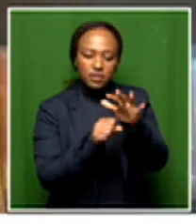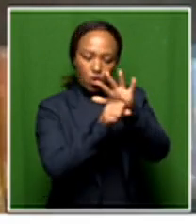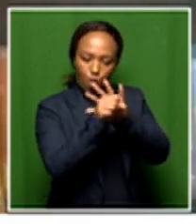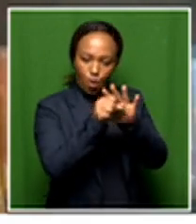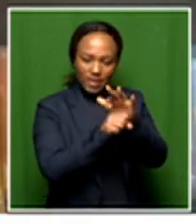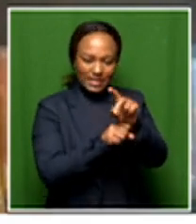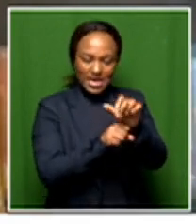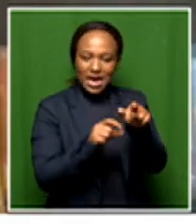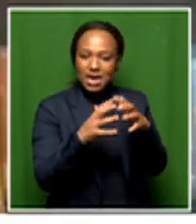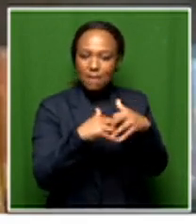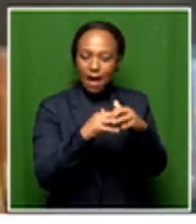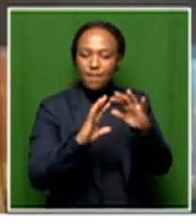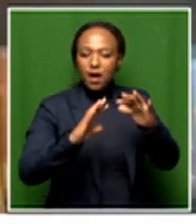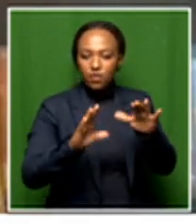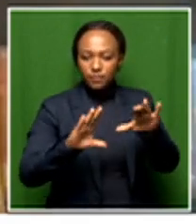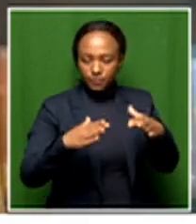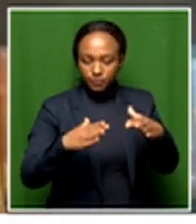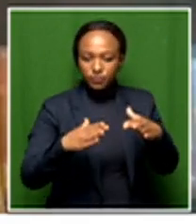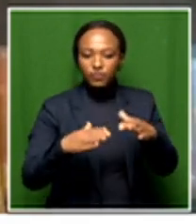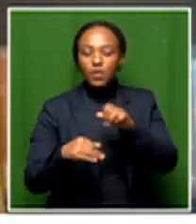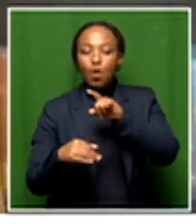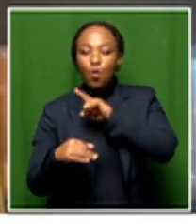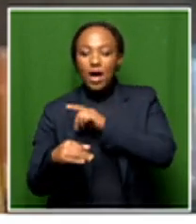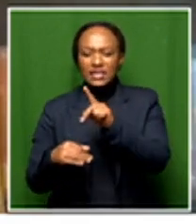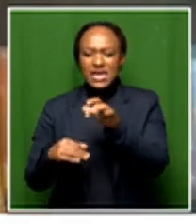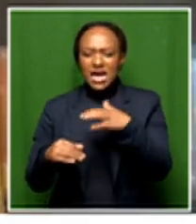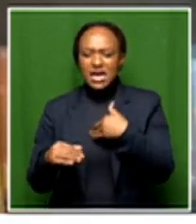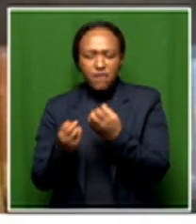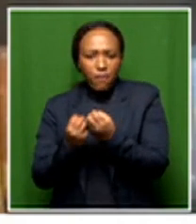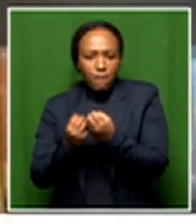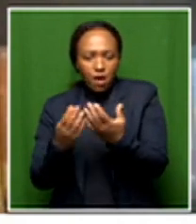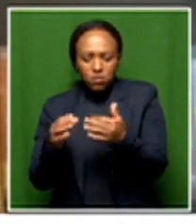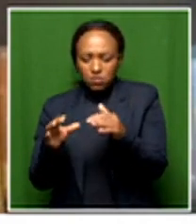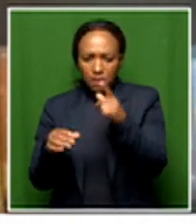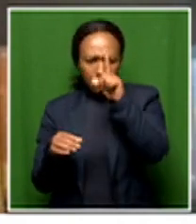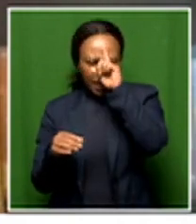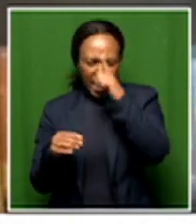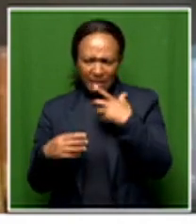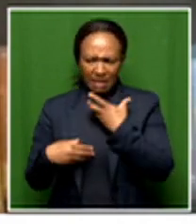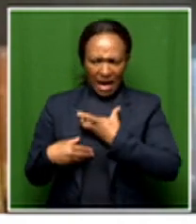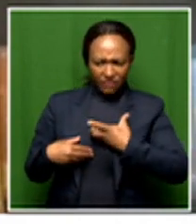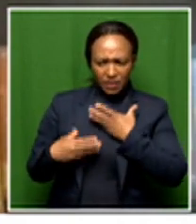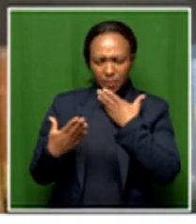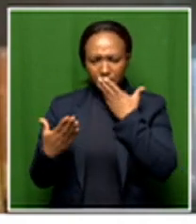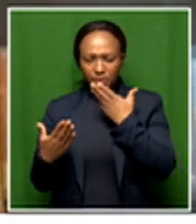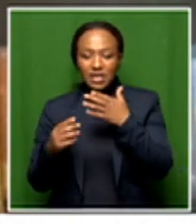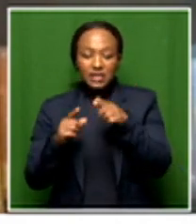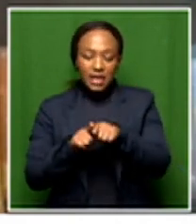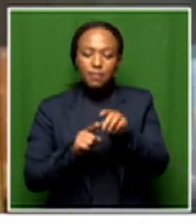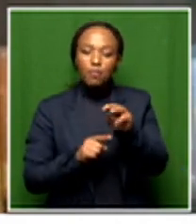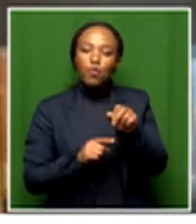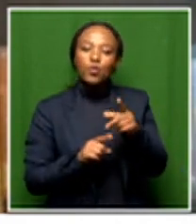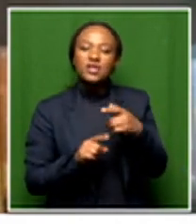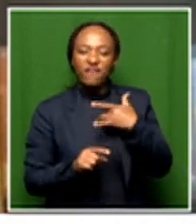become extremely hostile to the presence of black leaders. So John Moodey has been made to feel the brand. The whole